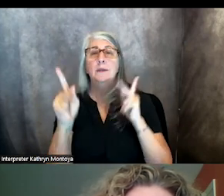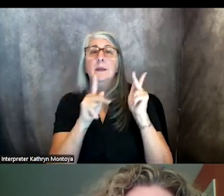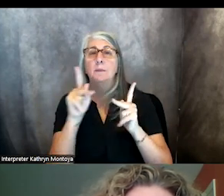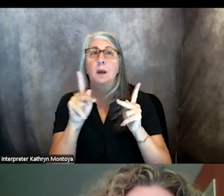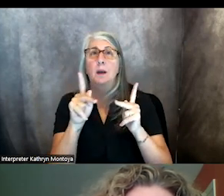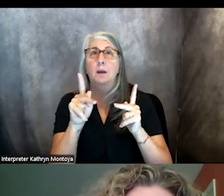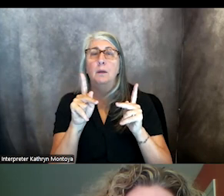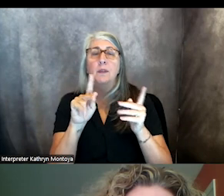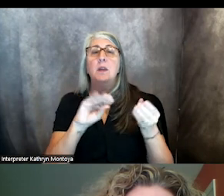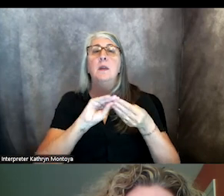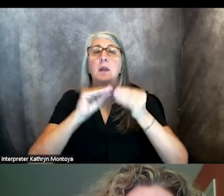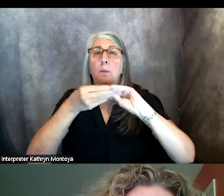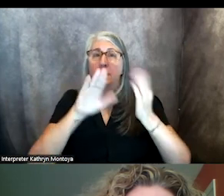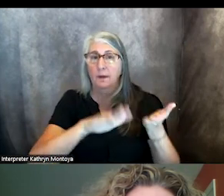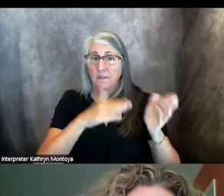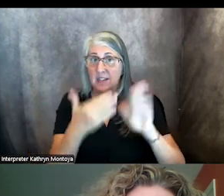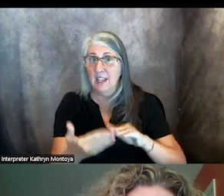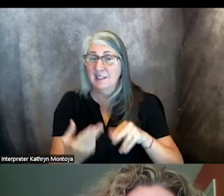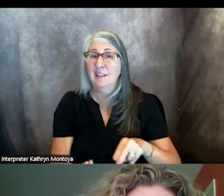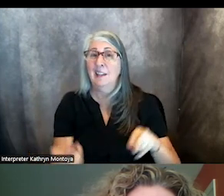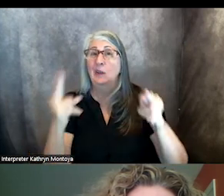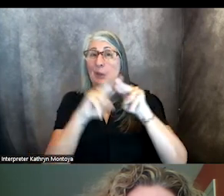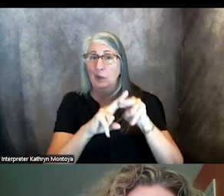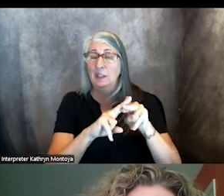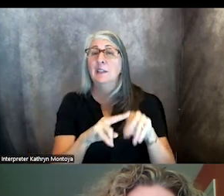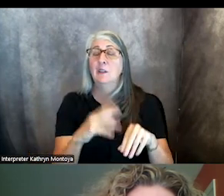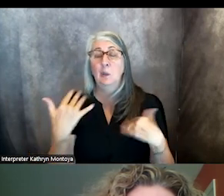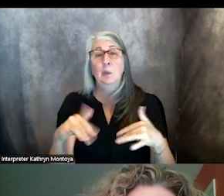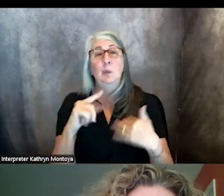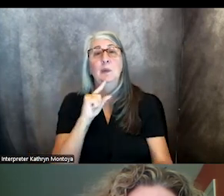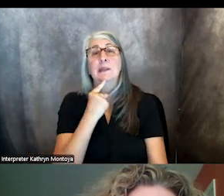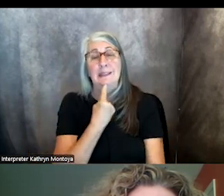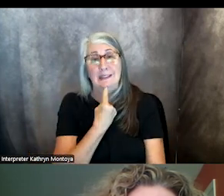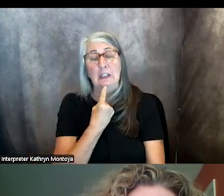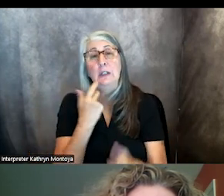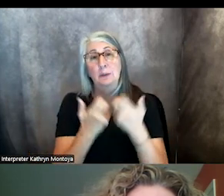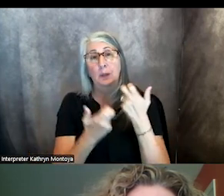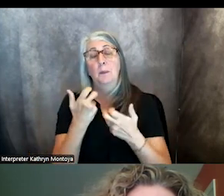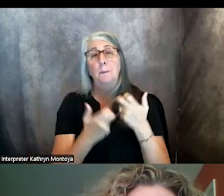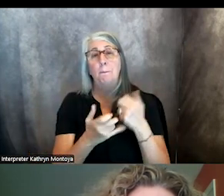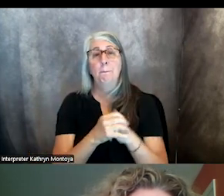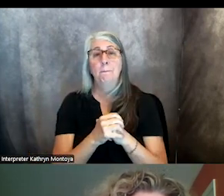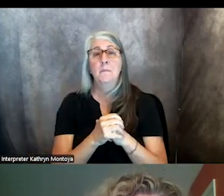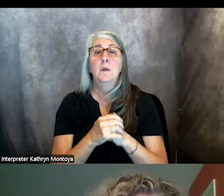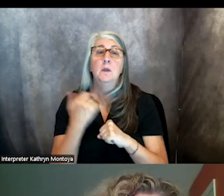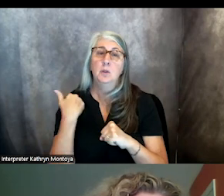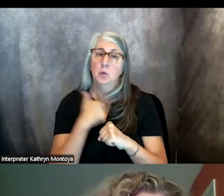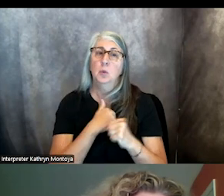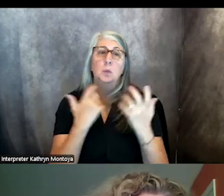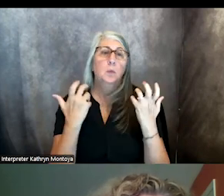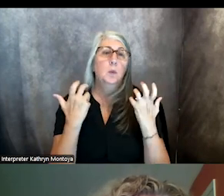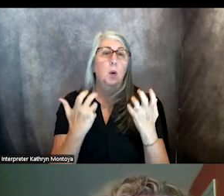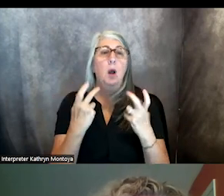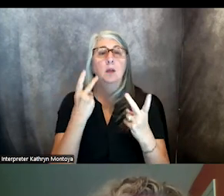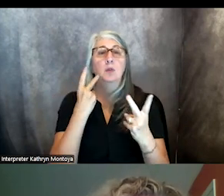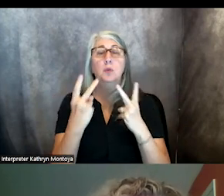episode psychosis diagnosis compared to same age peers. So this is a really serious issue. So we definitely want to see that